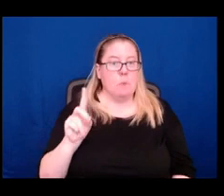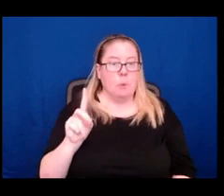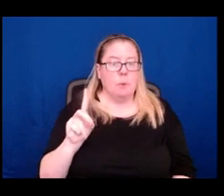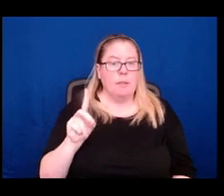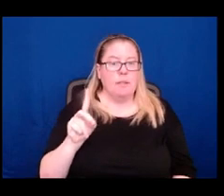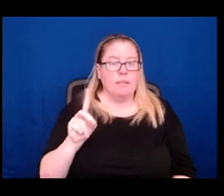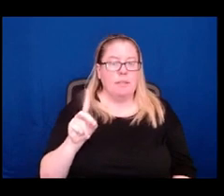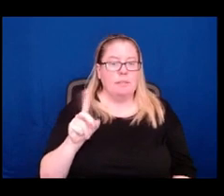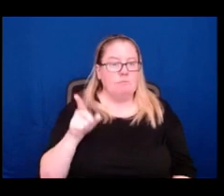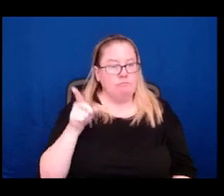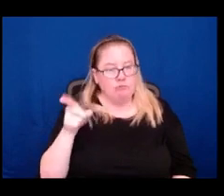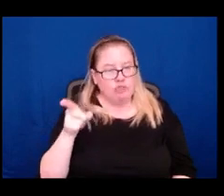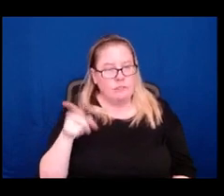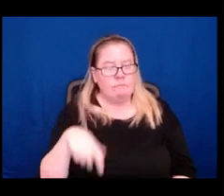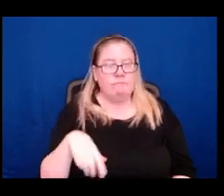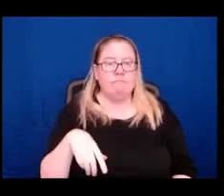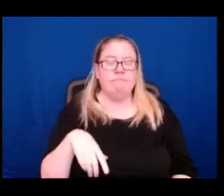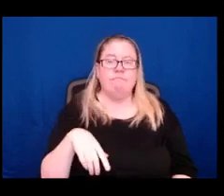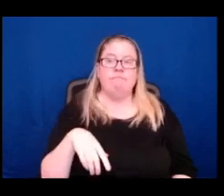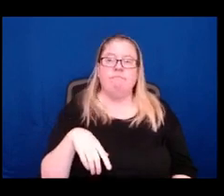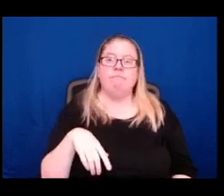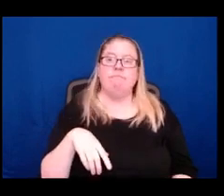So she made it a point to